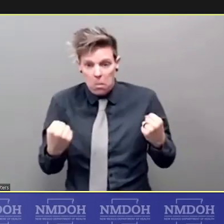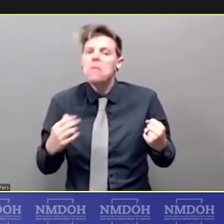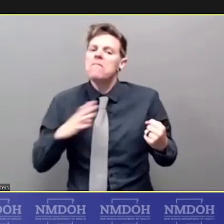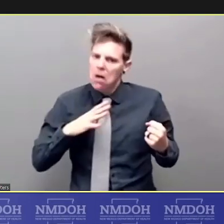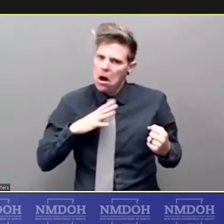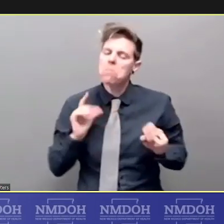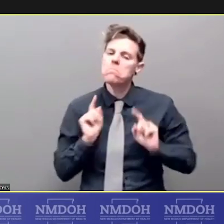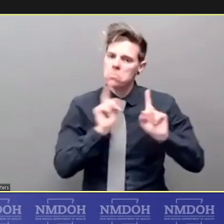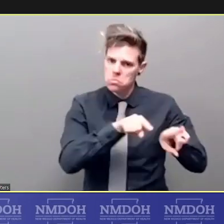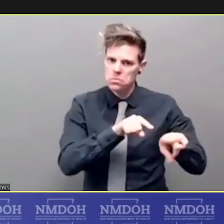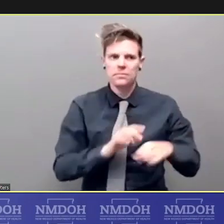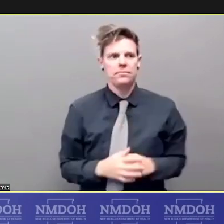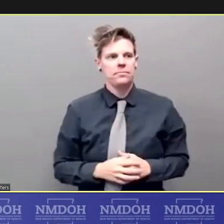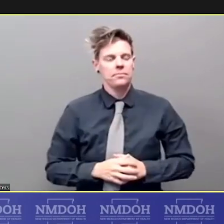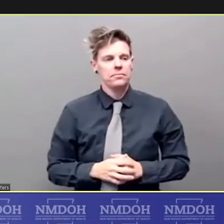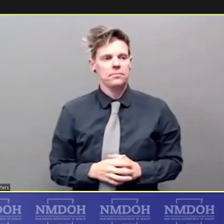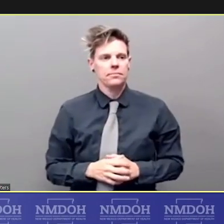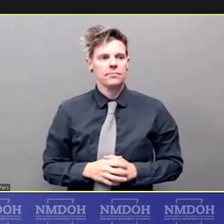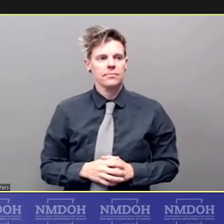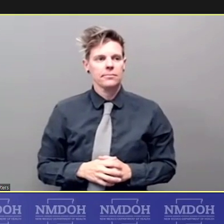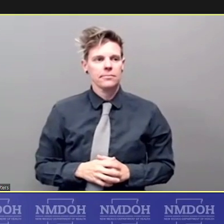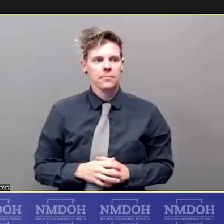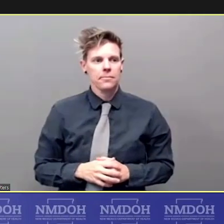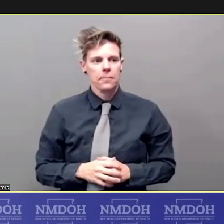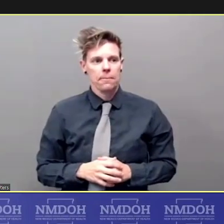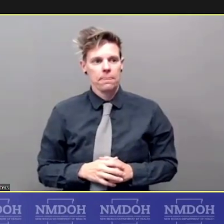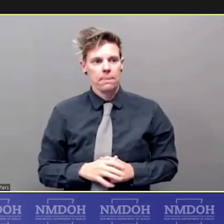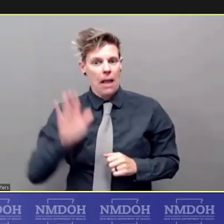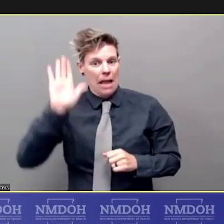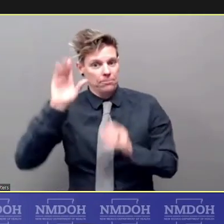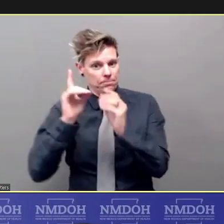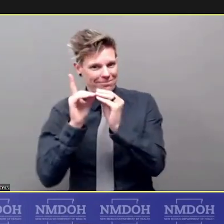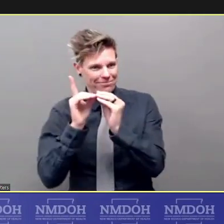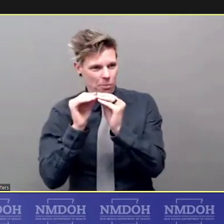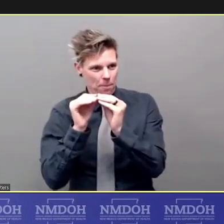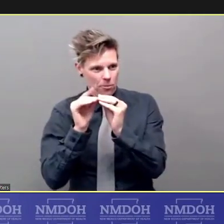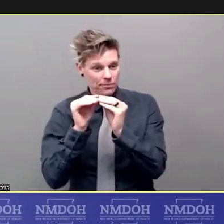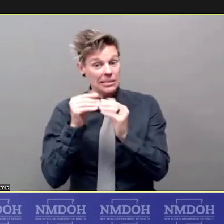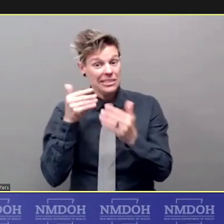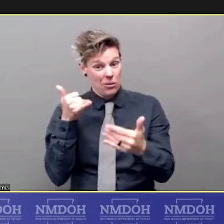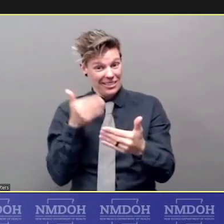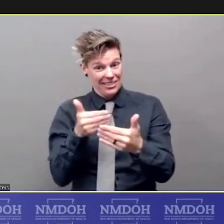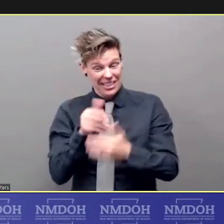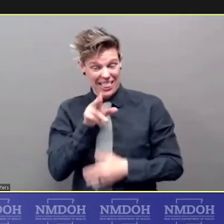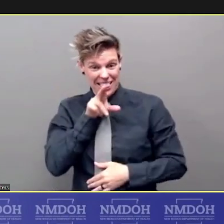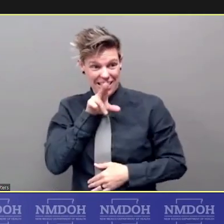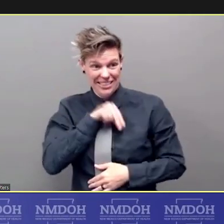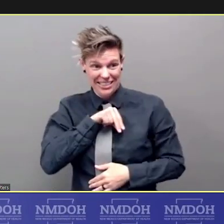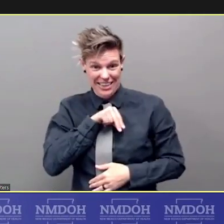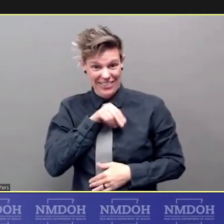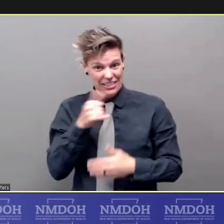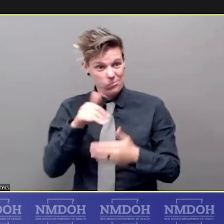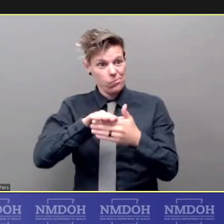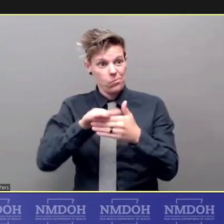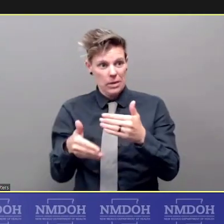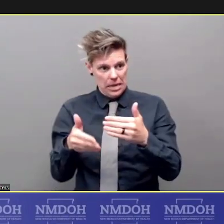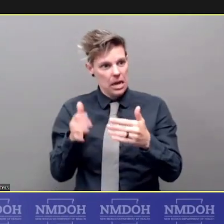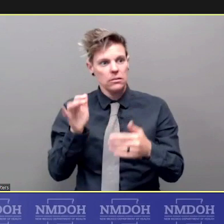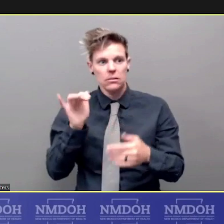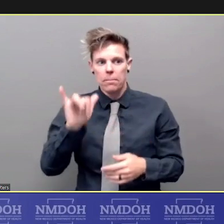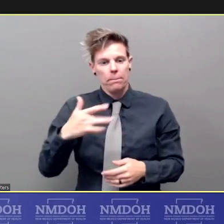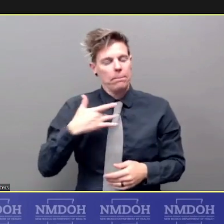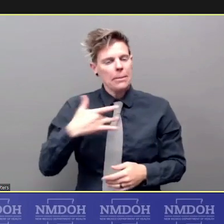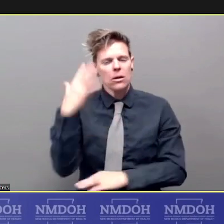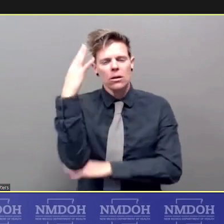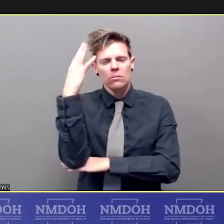end, I just thought of is, Thanksgiving weekend, I think, is the highest airplane travel day of the year or